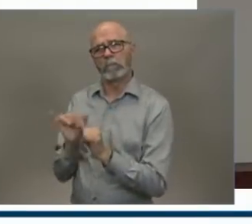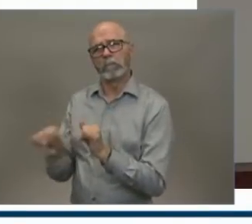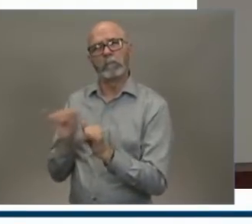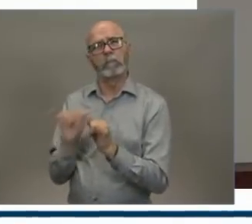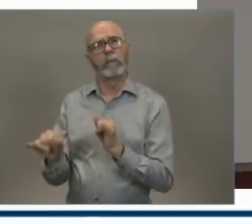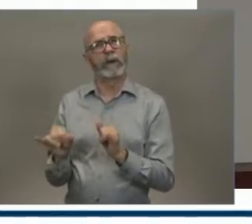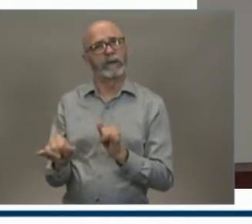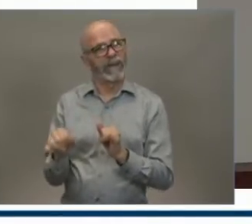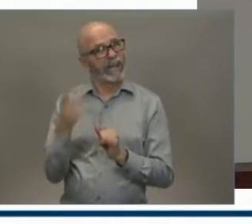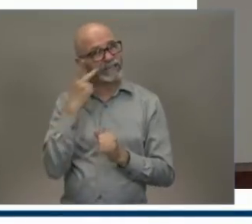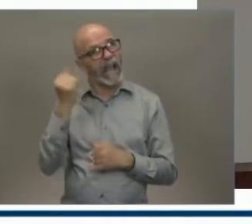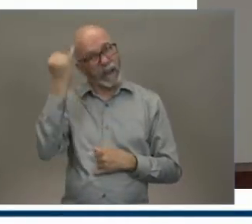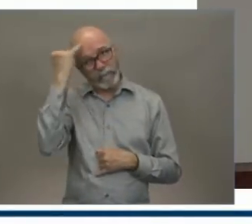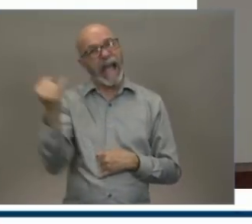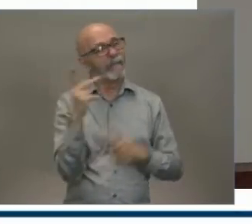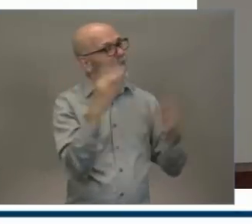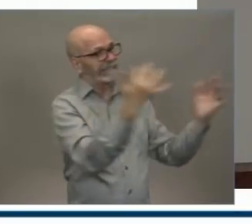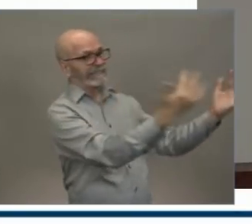I think